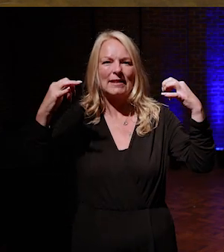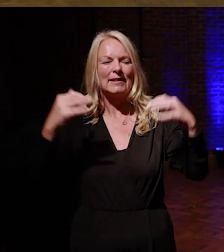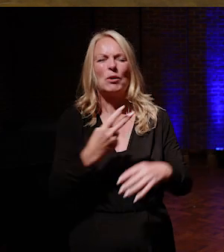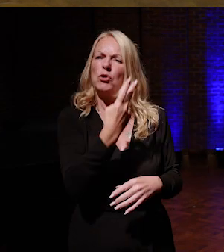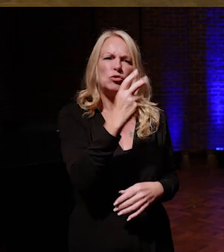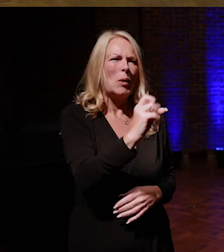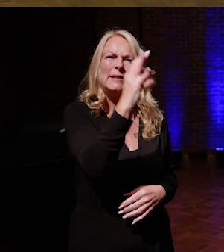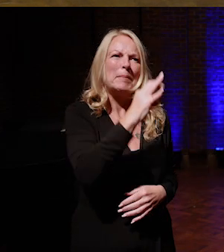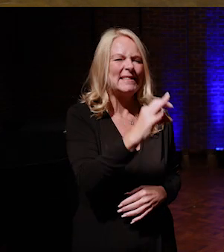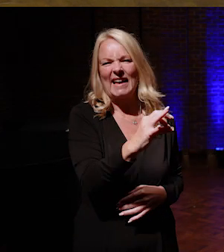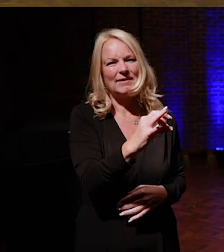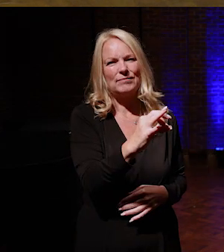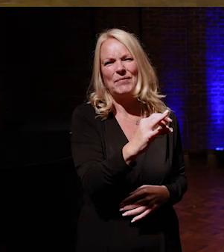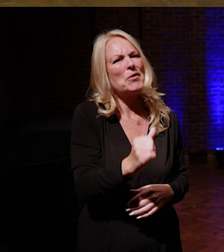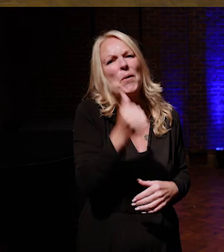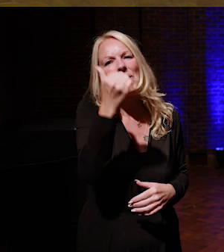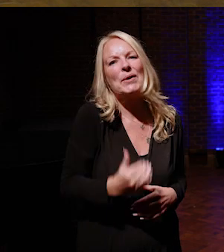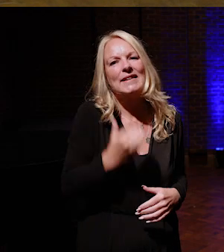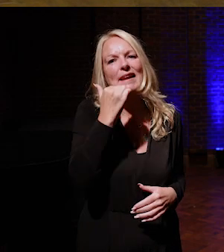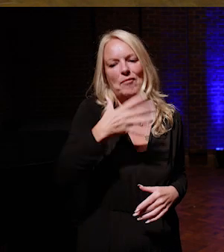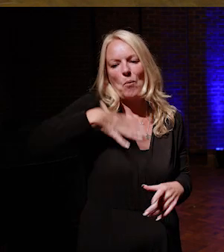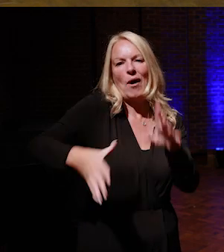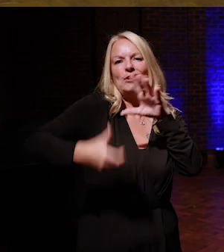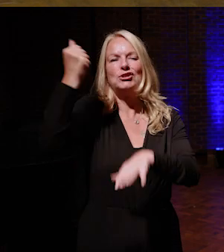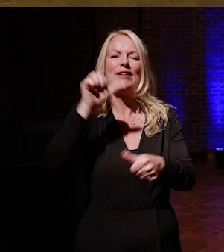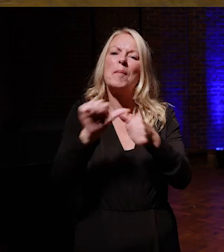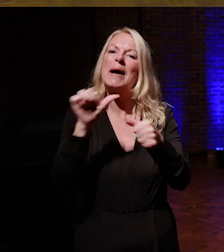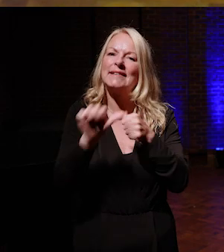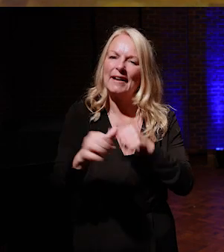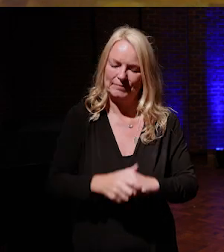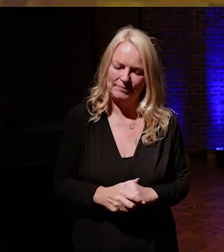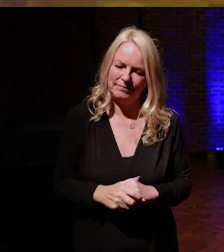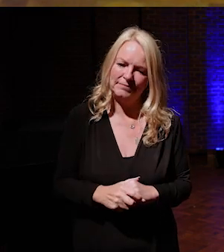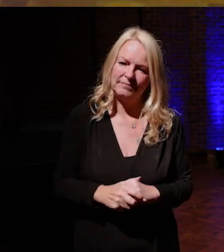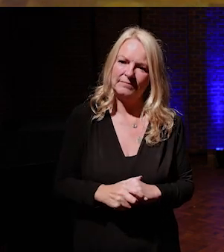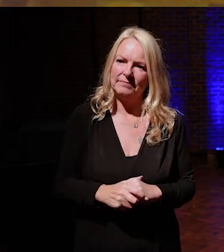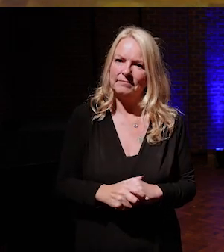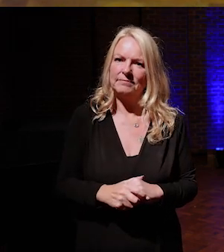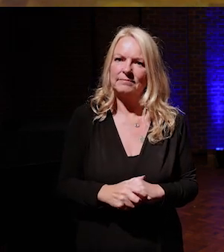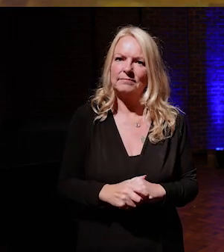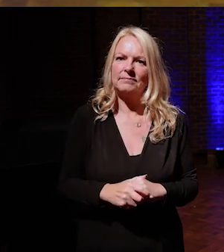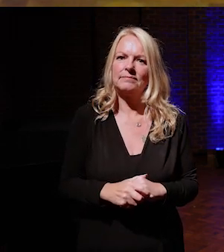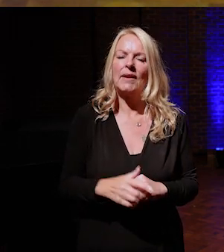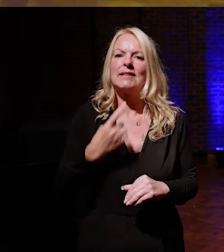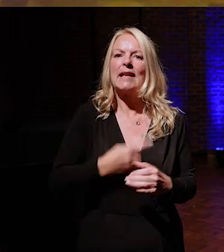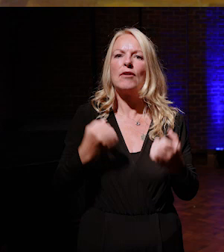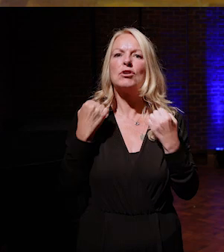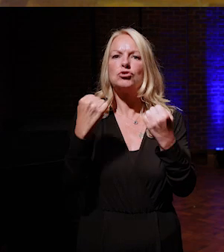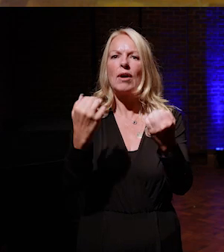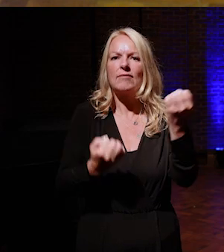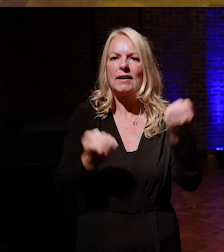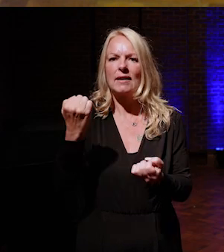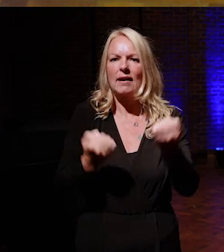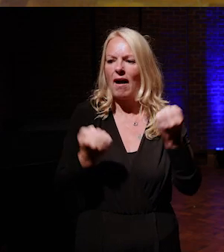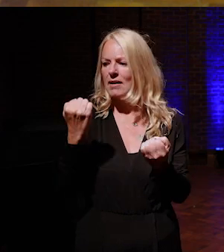and it was not good enough. I thought we could do better. And self-driving cars, they actually